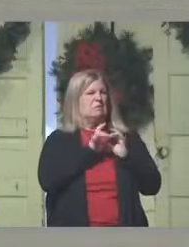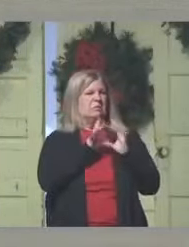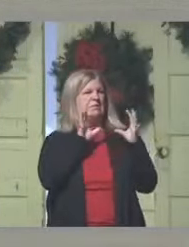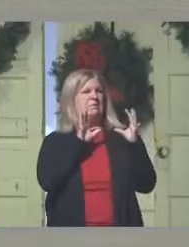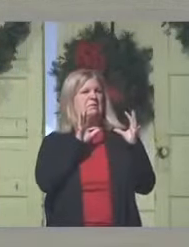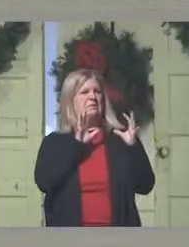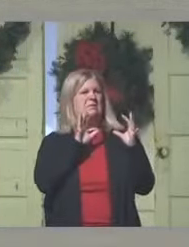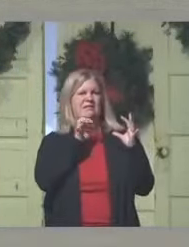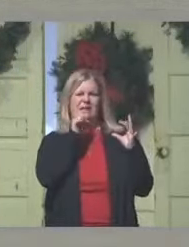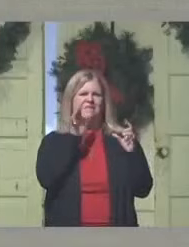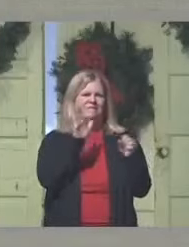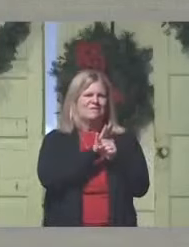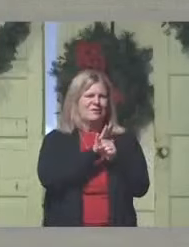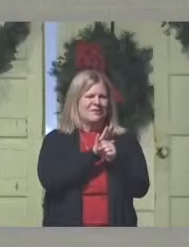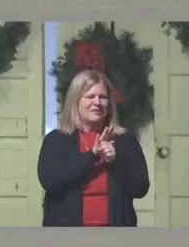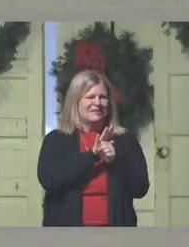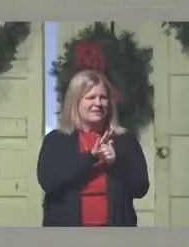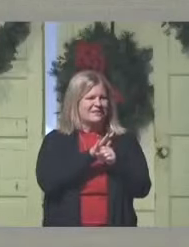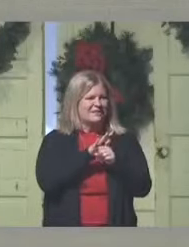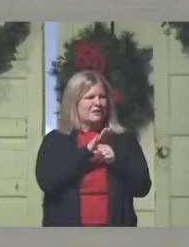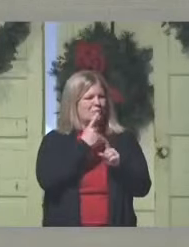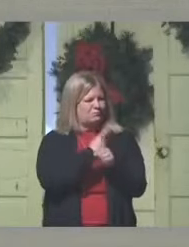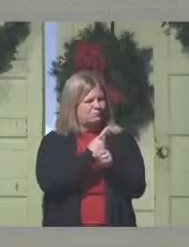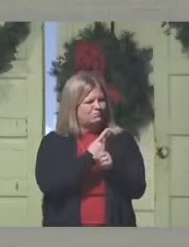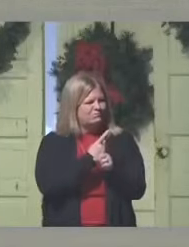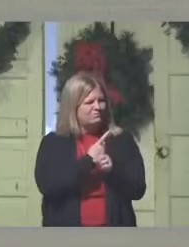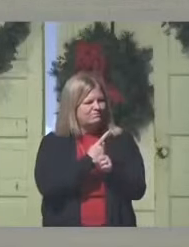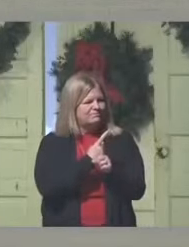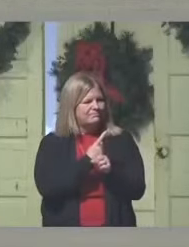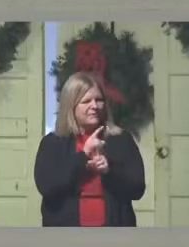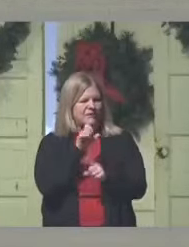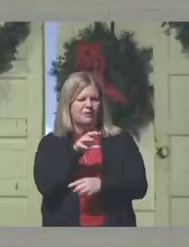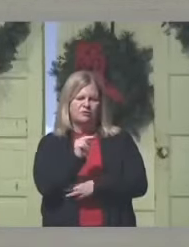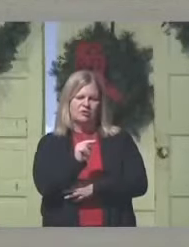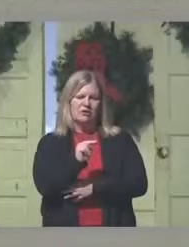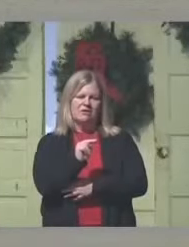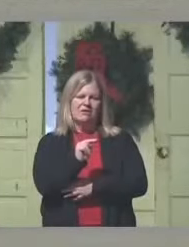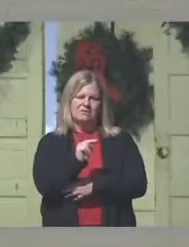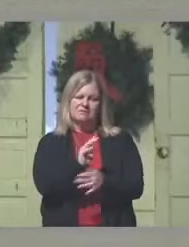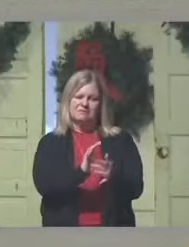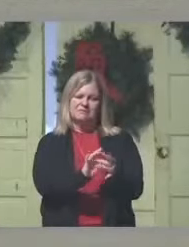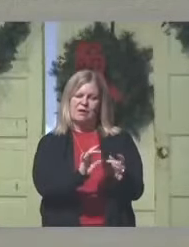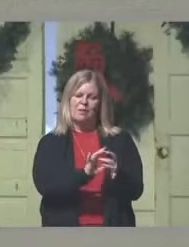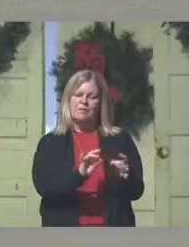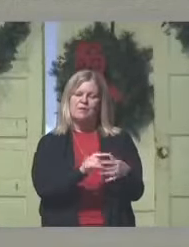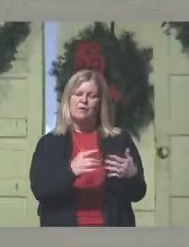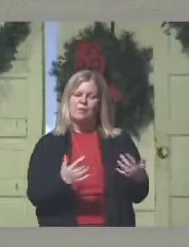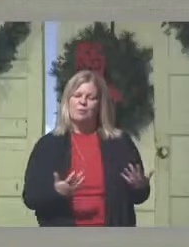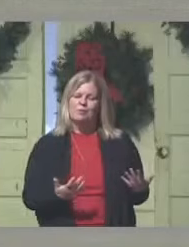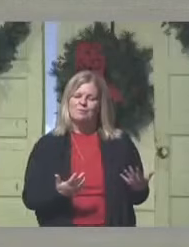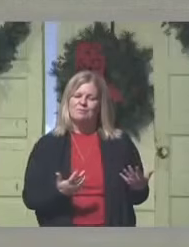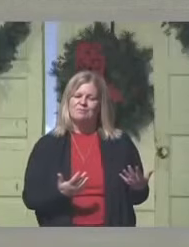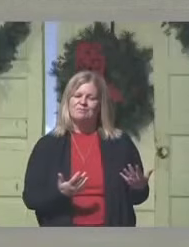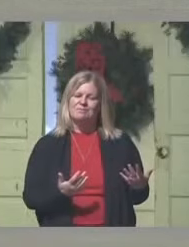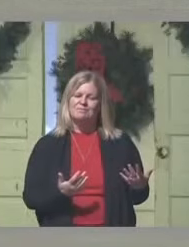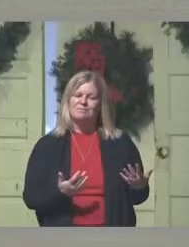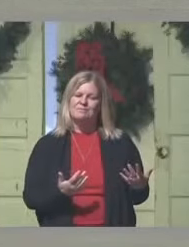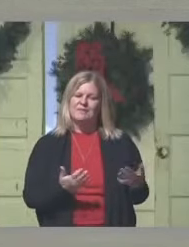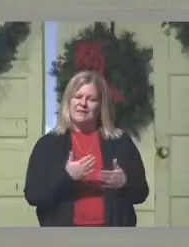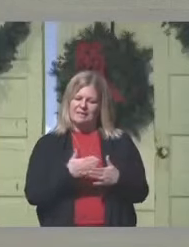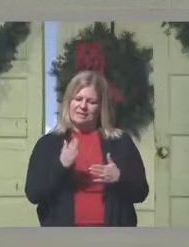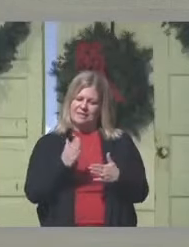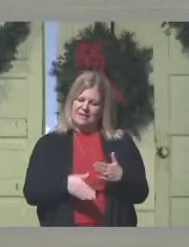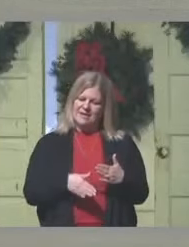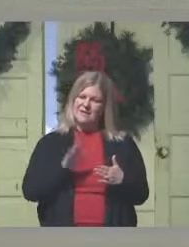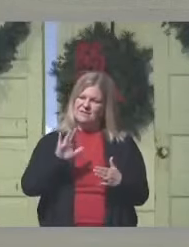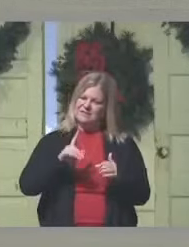God created us to be. The Apostle John stated this so well at the end